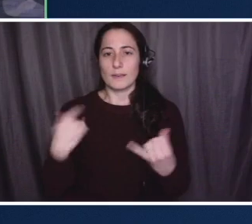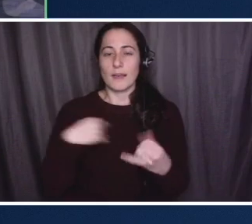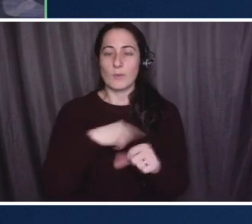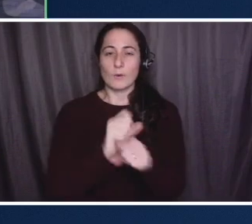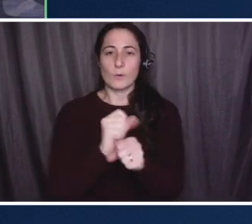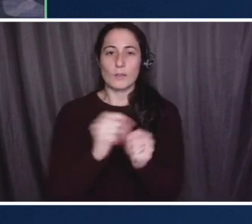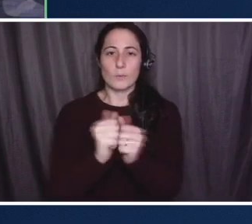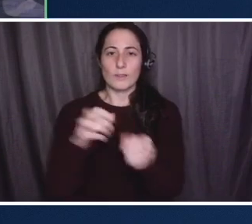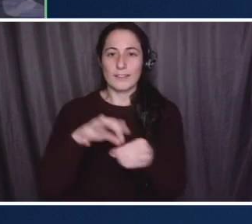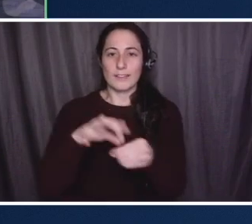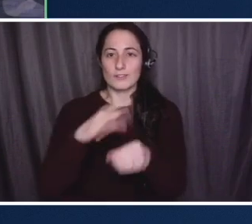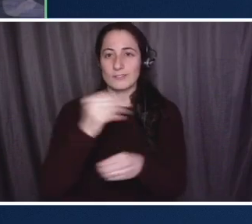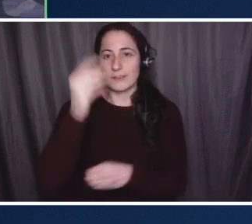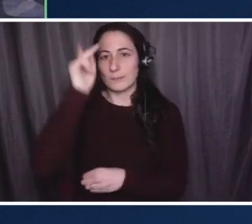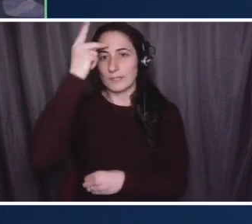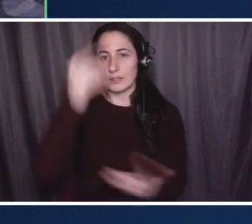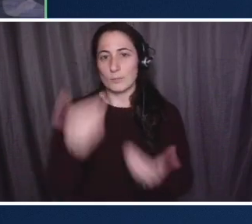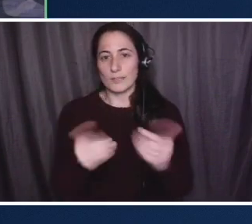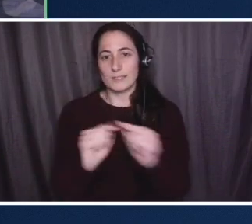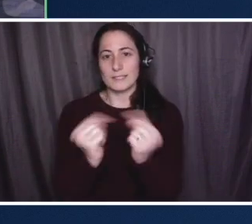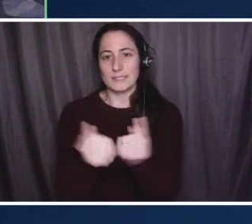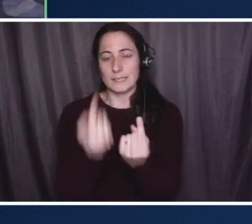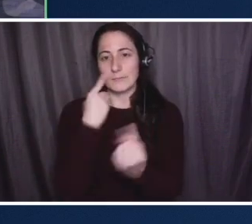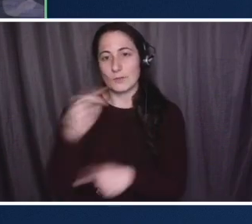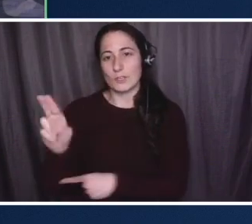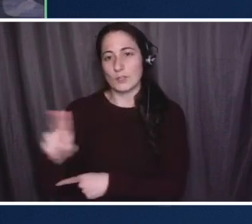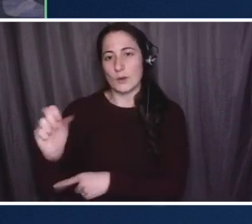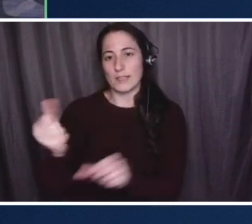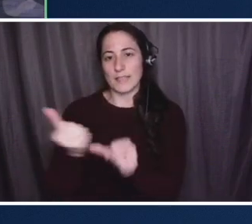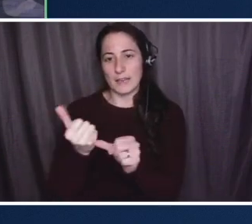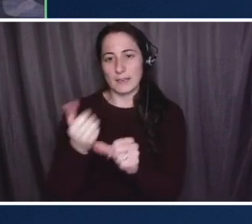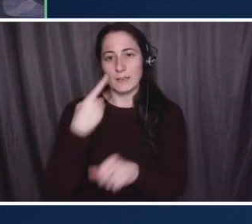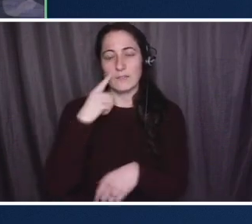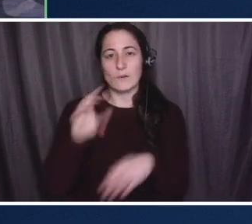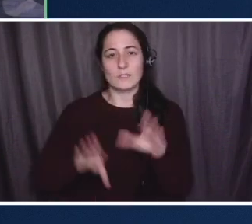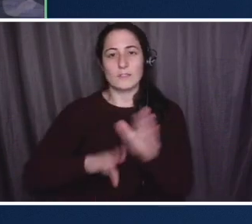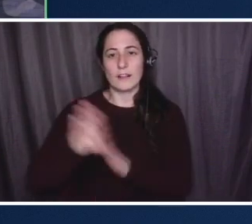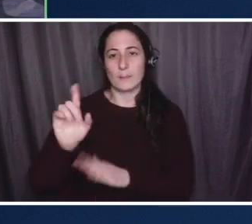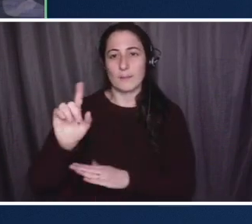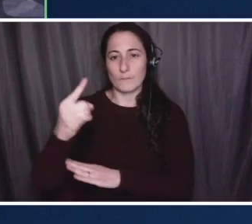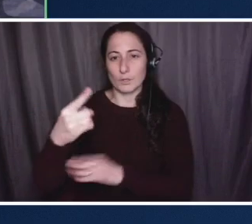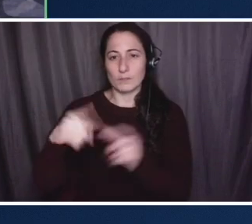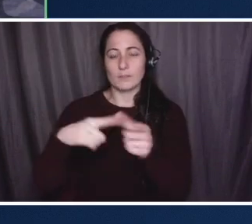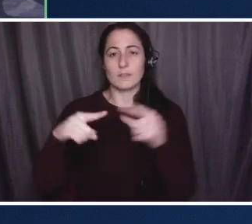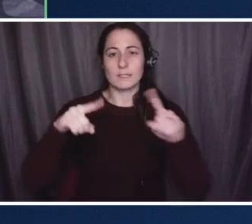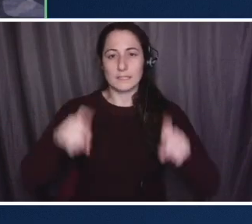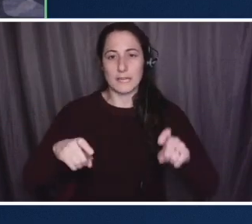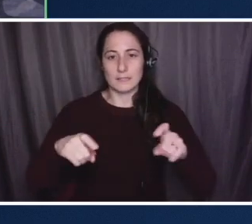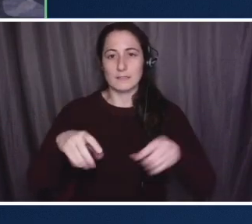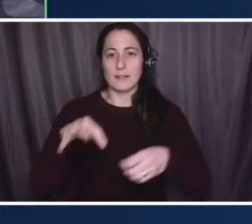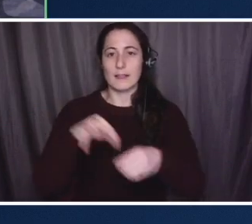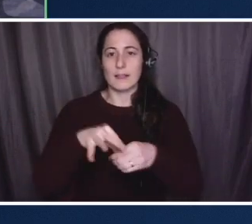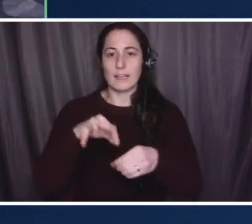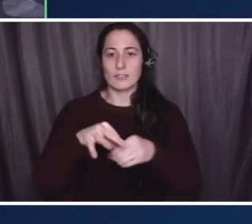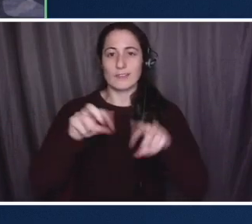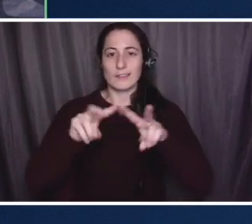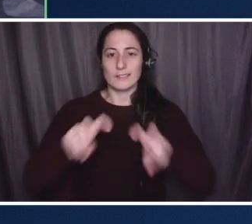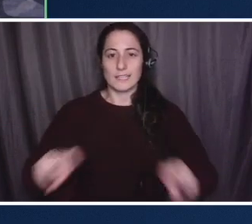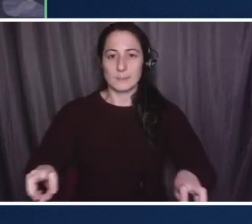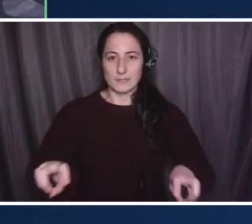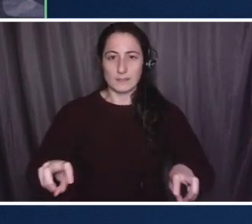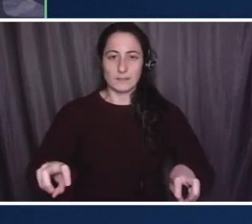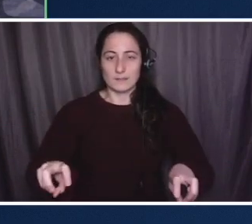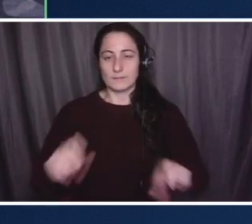Processes team at USAID to develop first and test an election assessment framework that helps